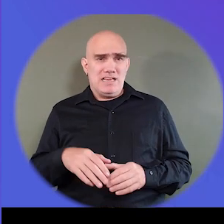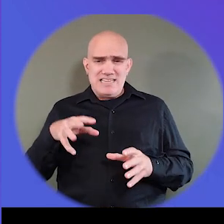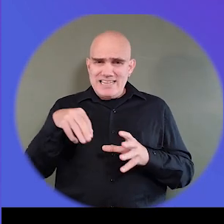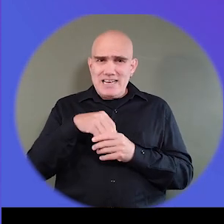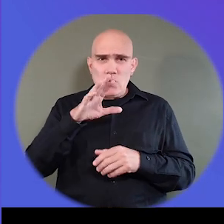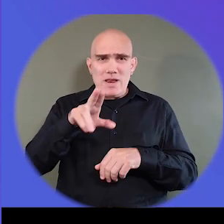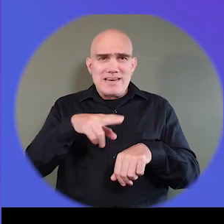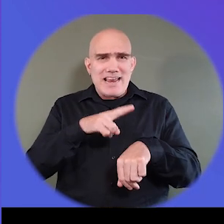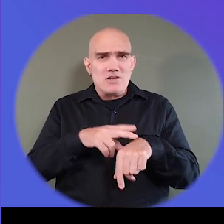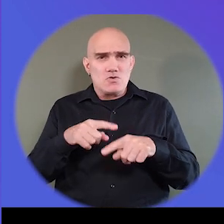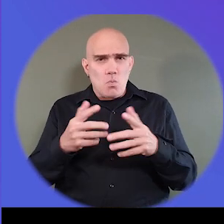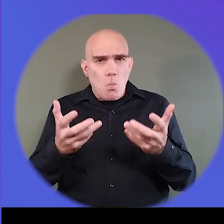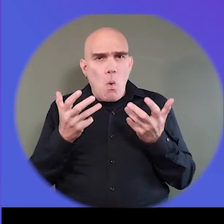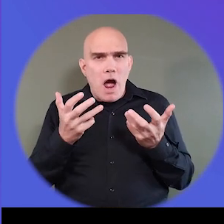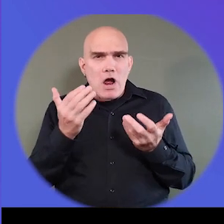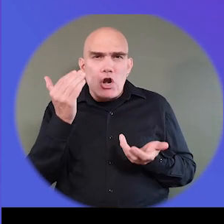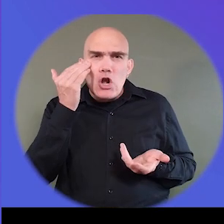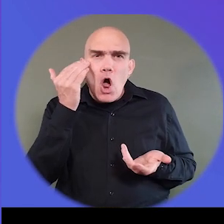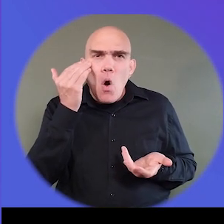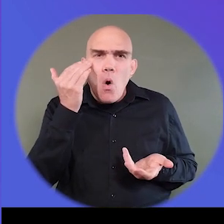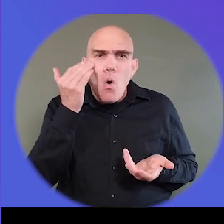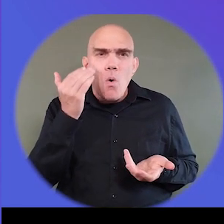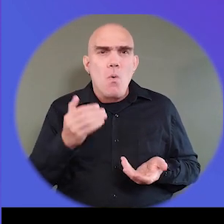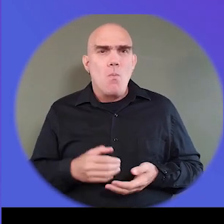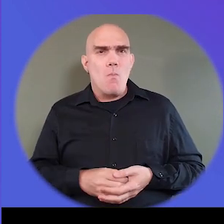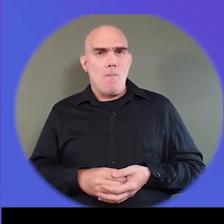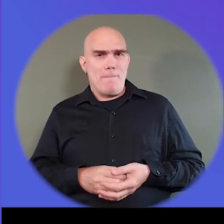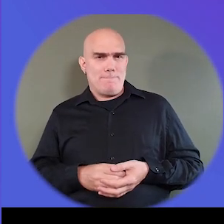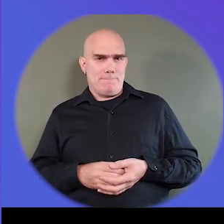It's in your nature to want to know.